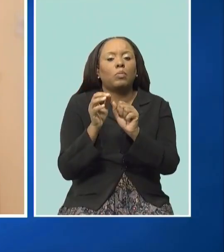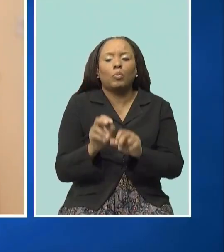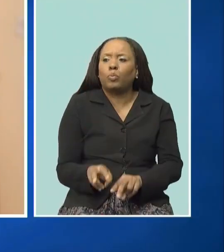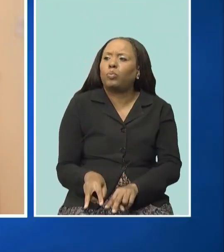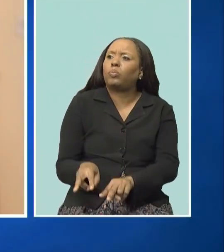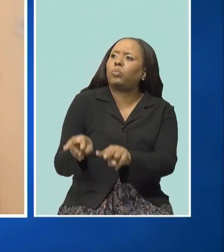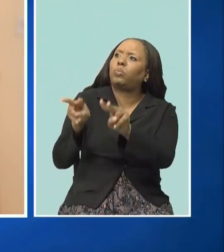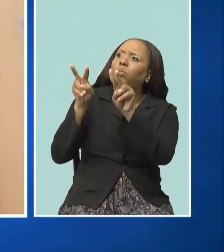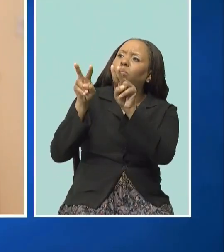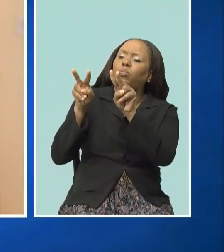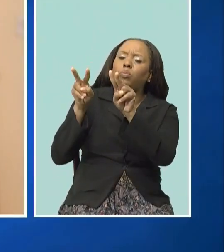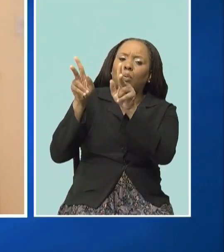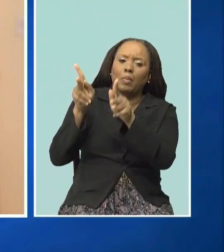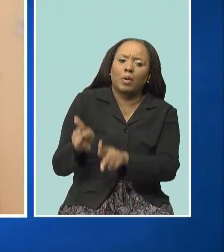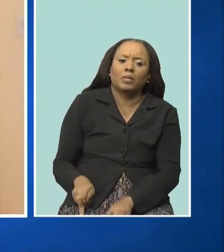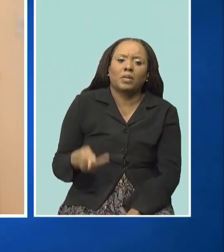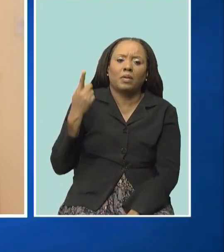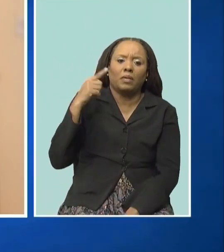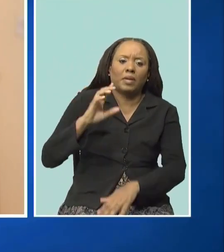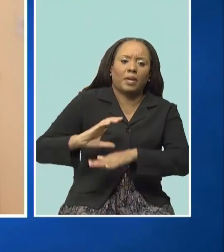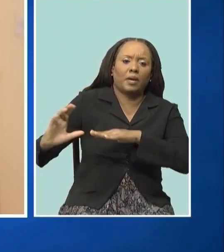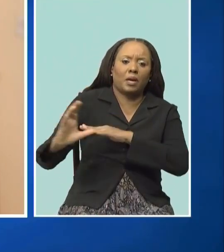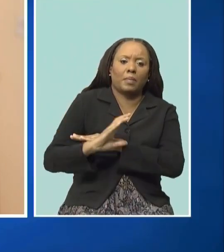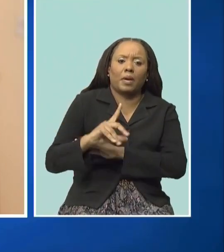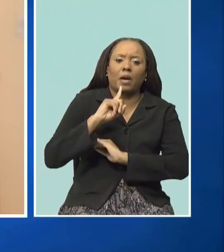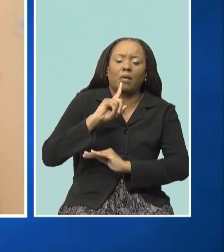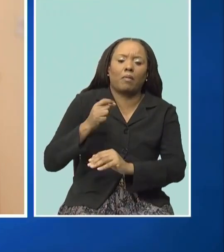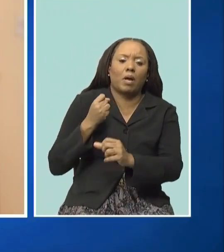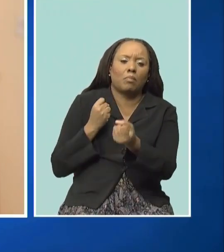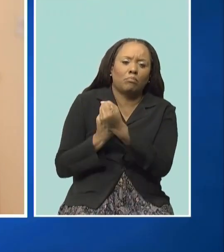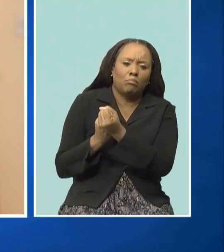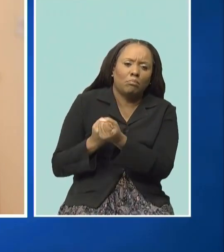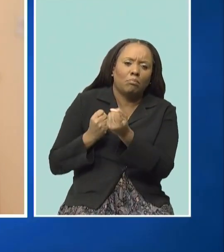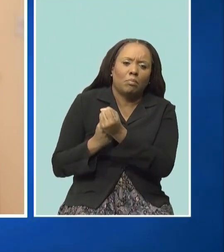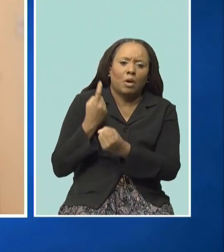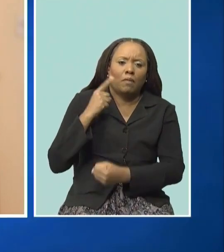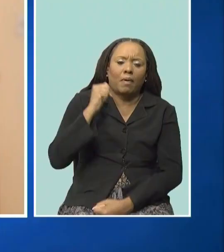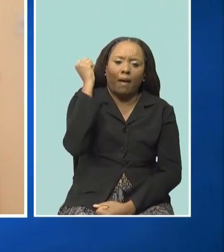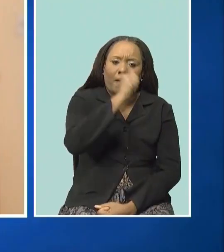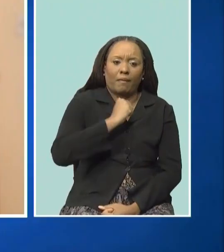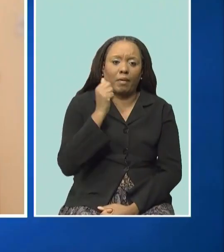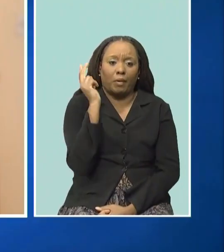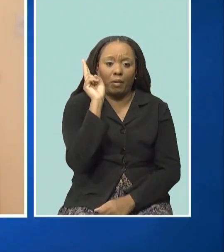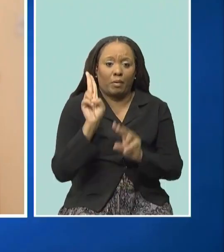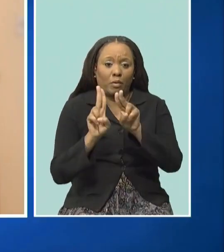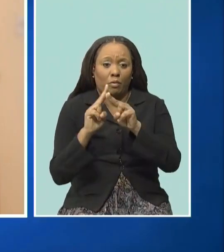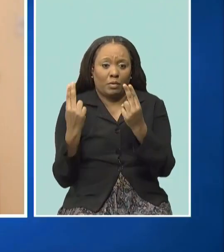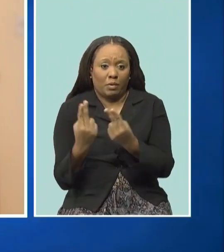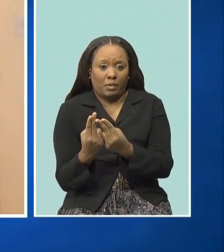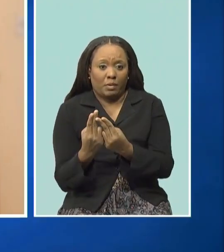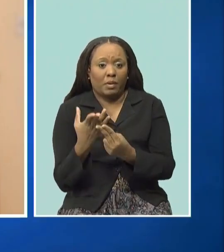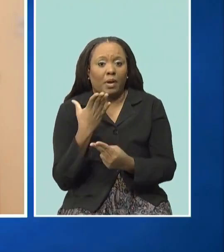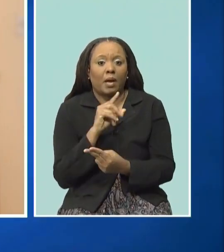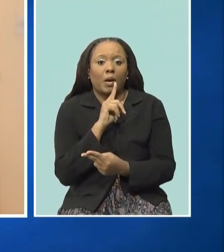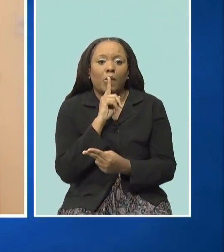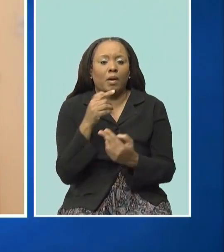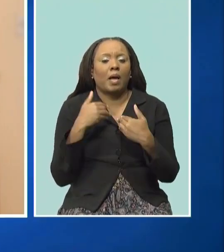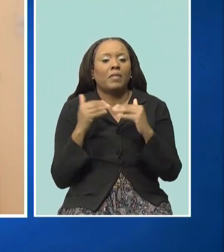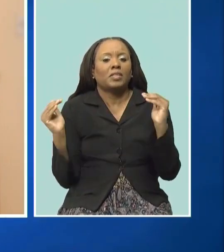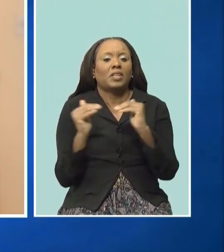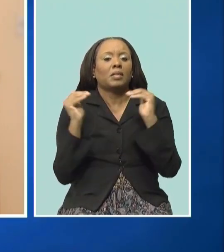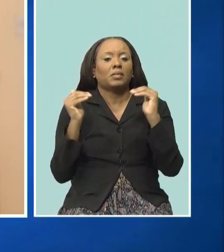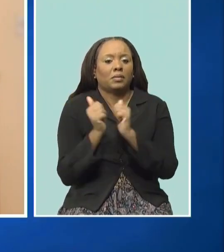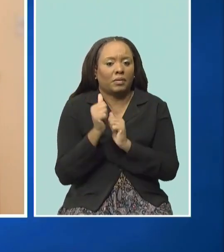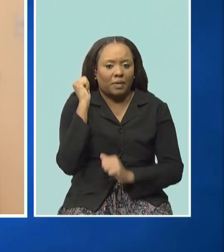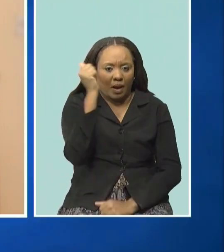Caribbean, advocating for stronger ties with the African Union and a global emphasis on reparatory justice, with Africa playing a more